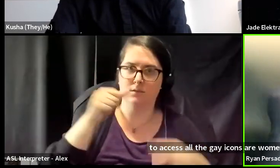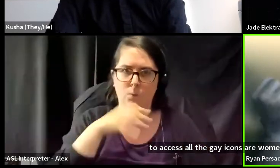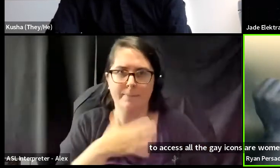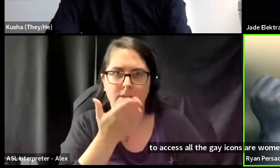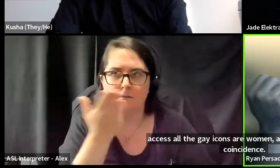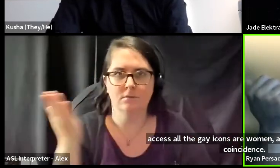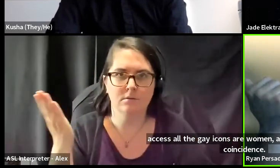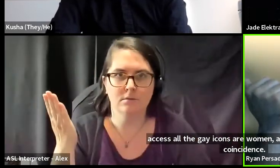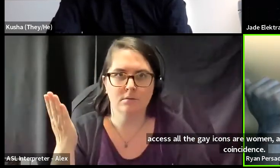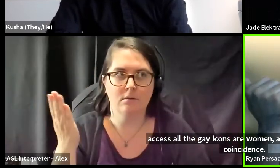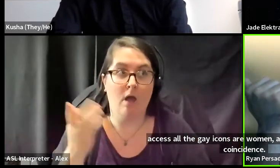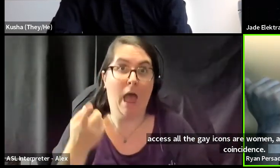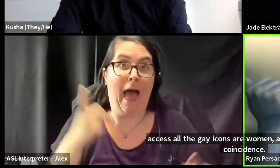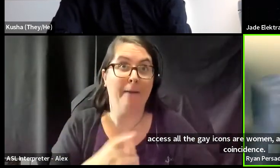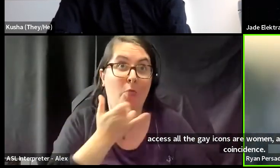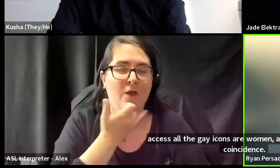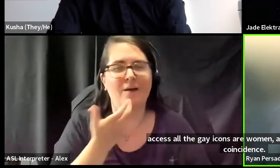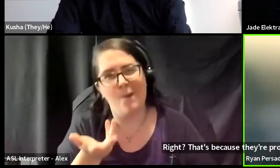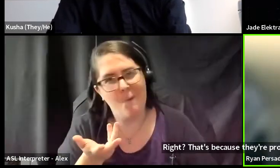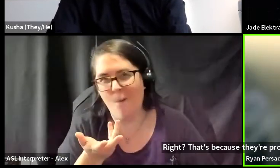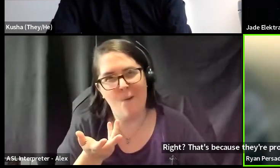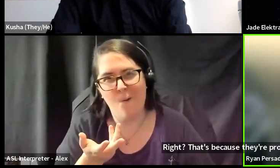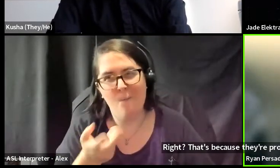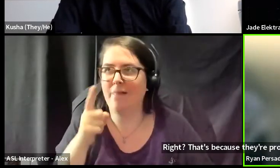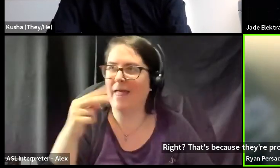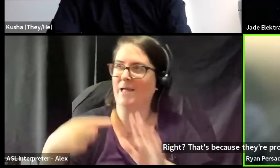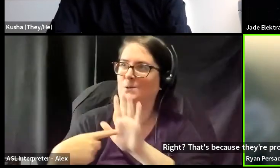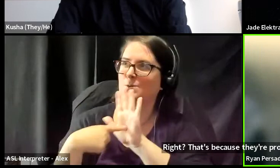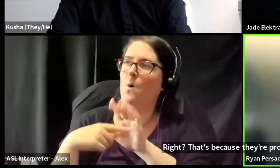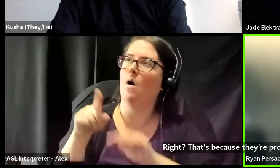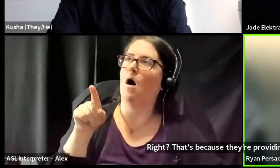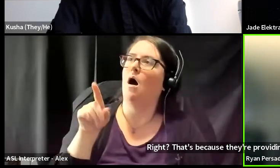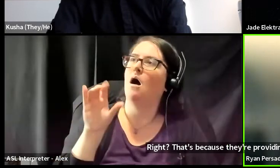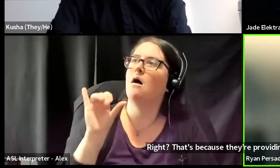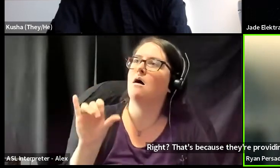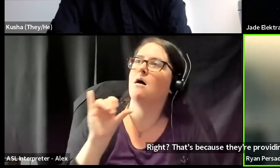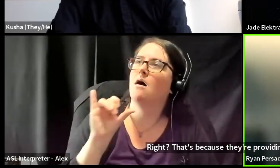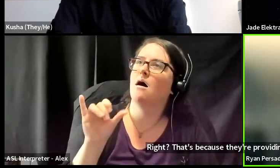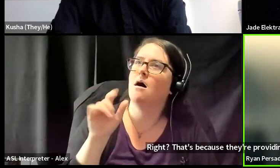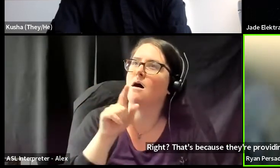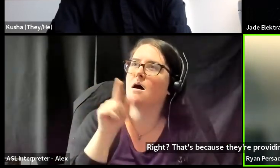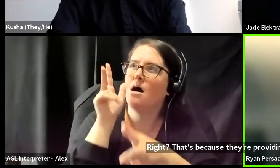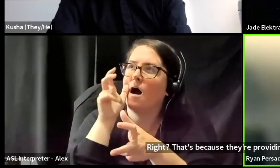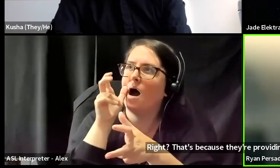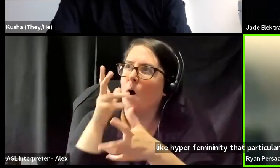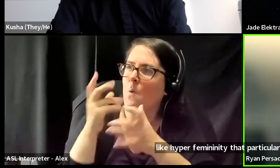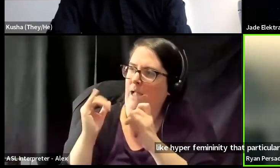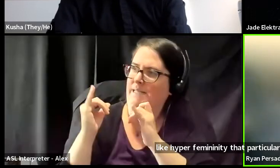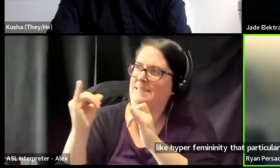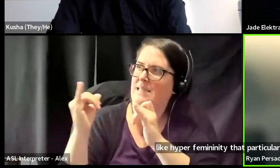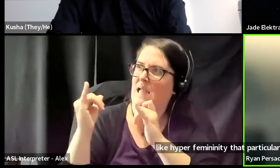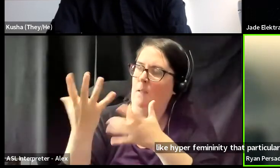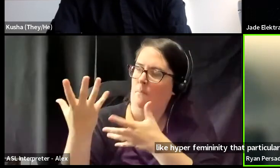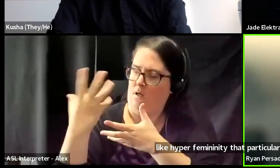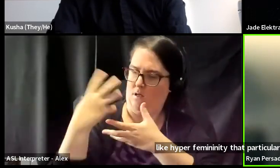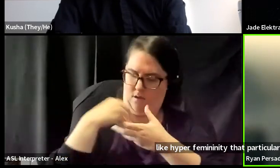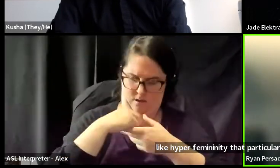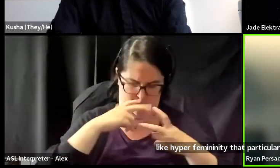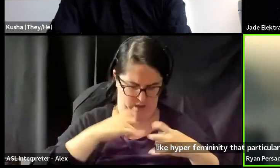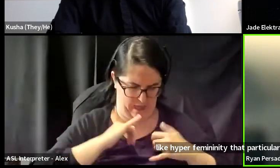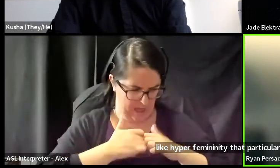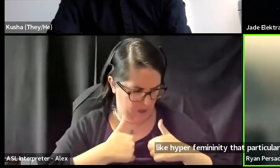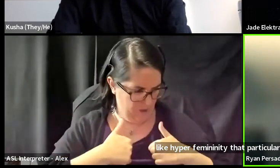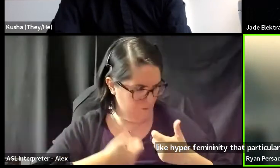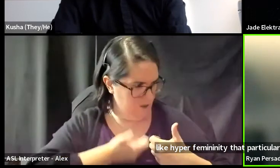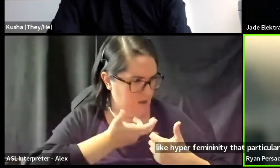because they're providing some sense of like hyper femininity that particularly a lot of gay and trans mod want to access, right? And feel